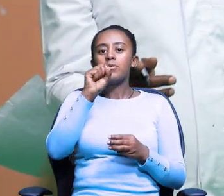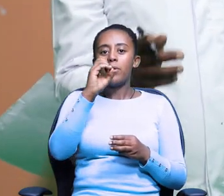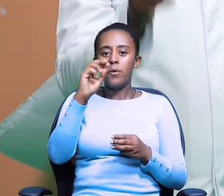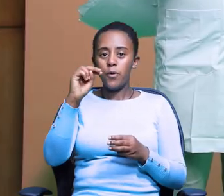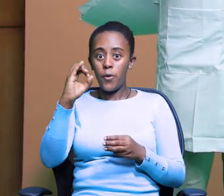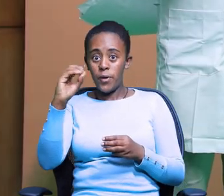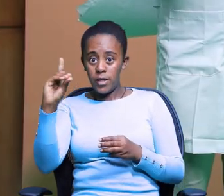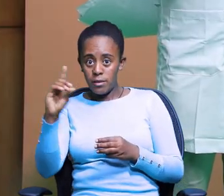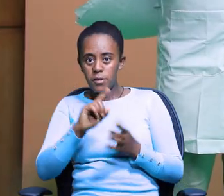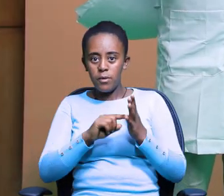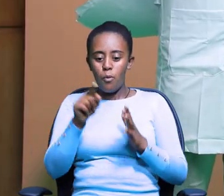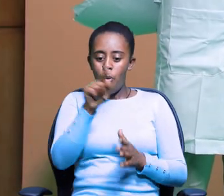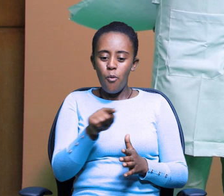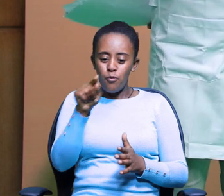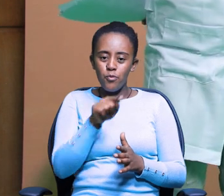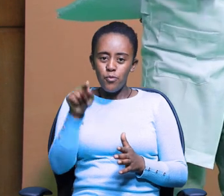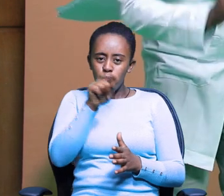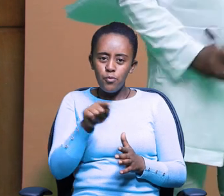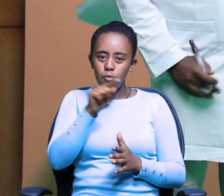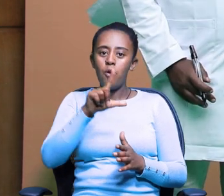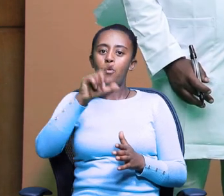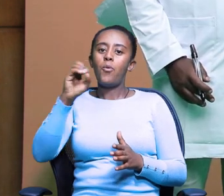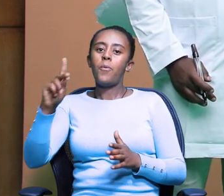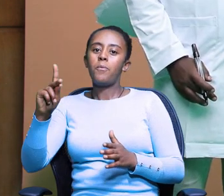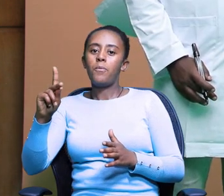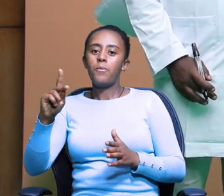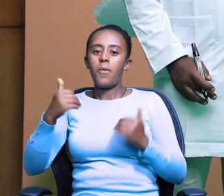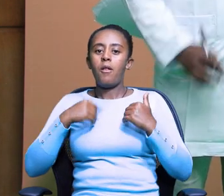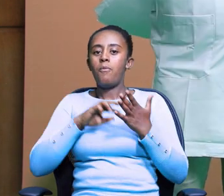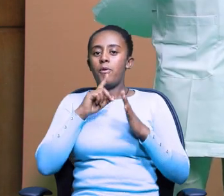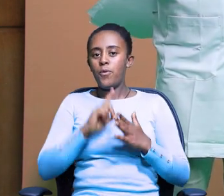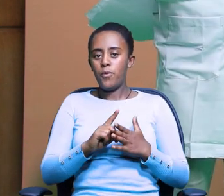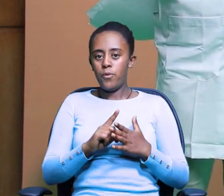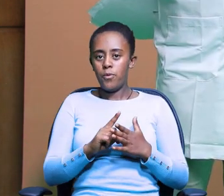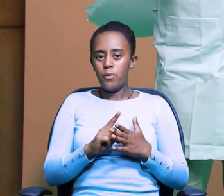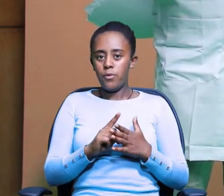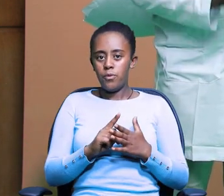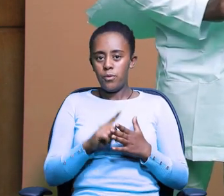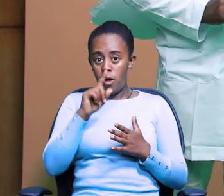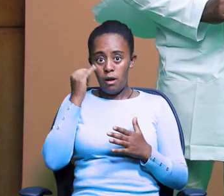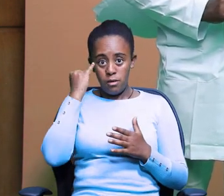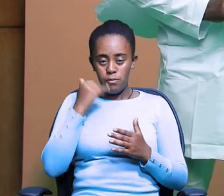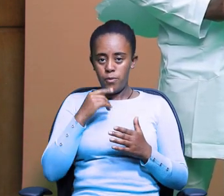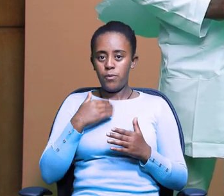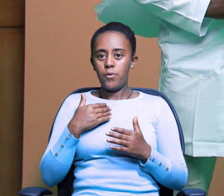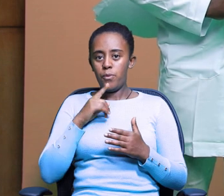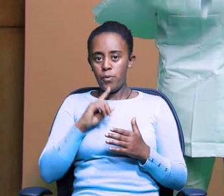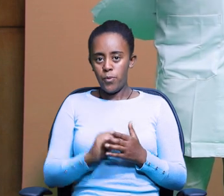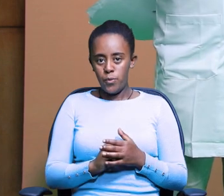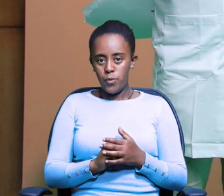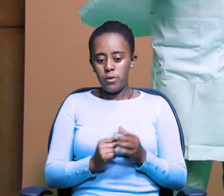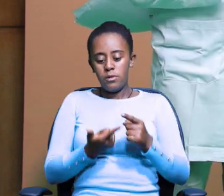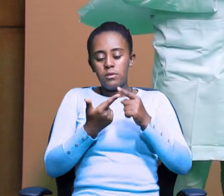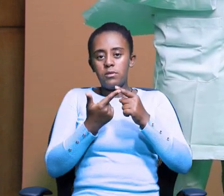means the coil which has a number of loops. This is one point what you learn.